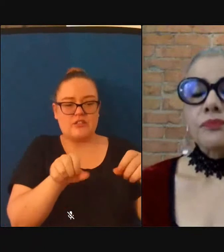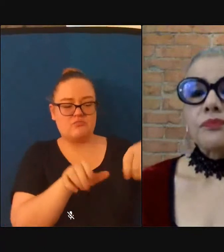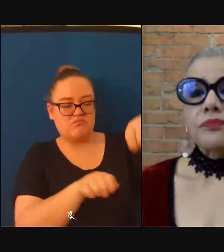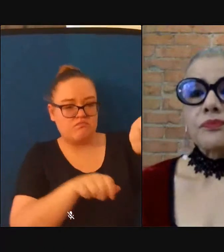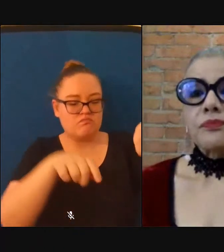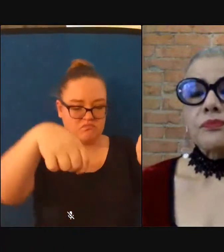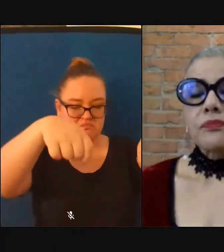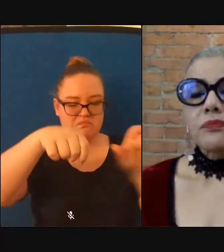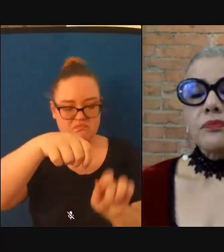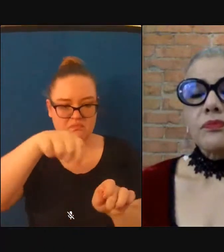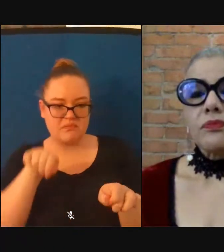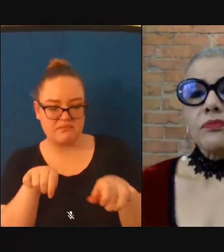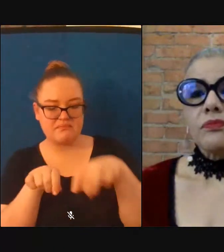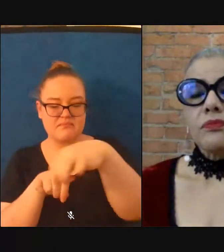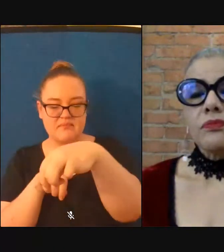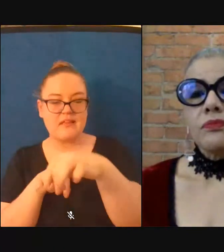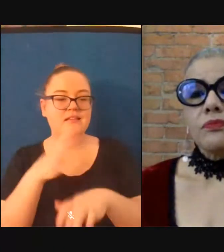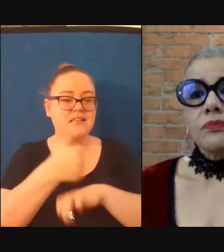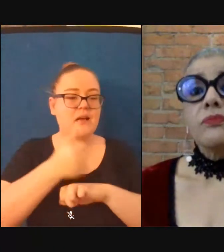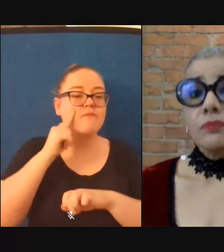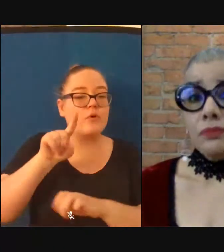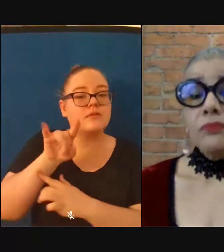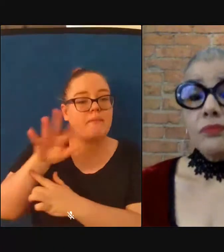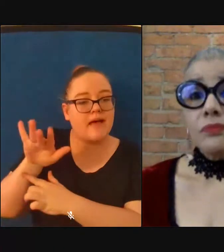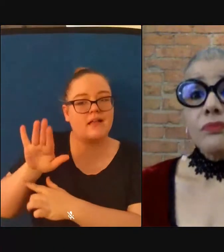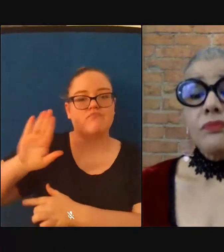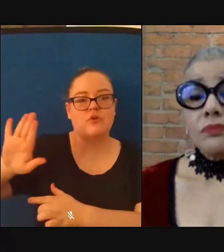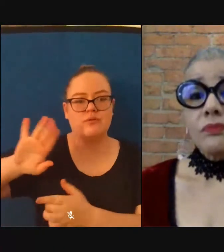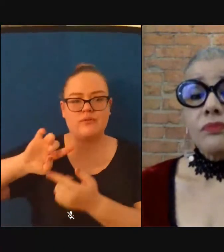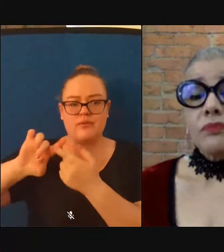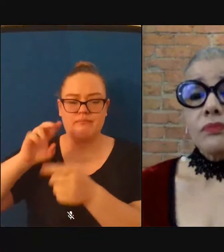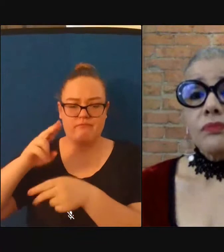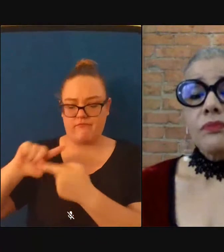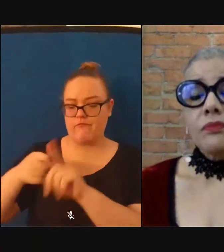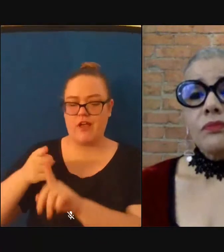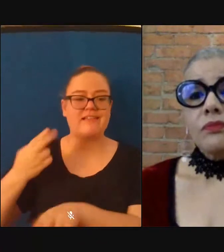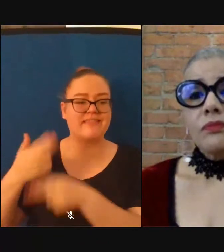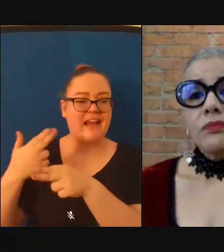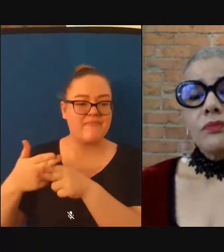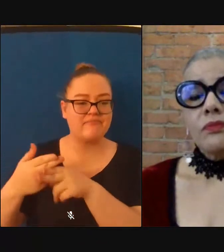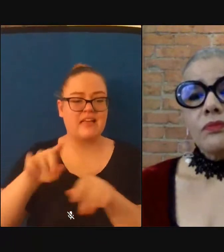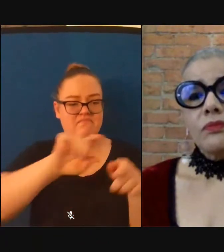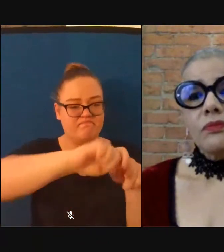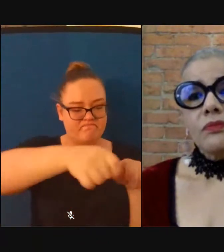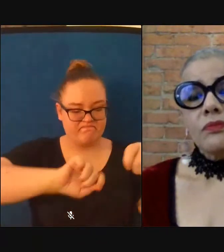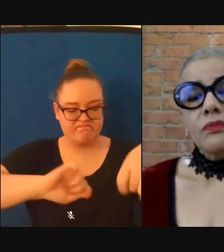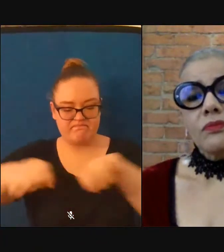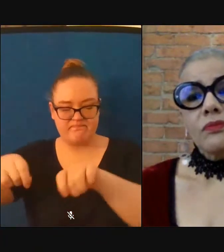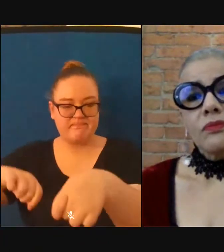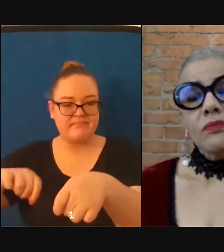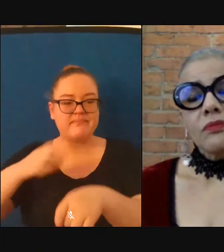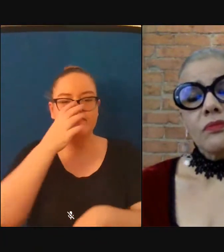think for non-women who wrote about this stuff, who are in this space, I think the misogyny, because misogyny is